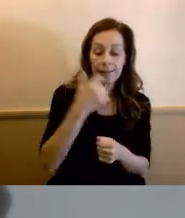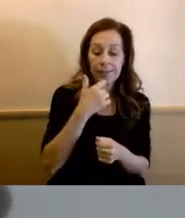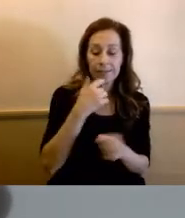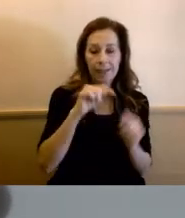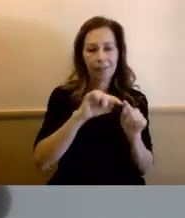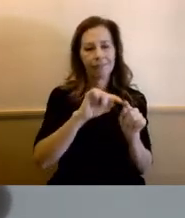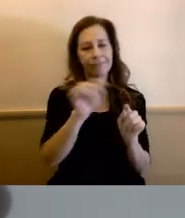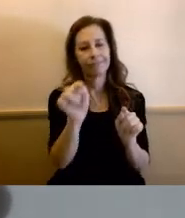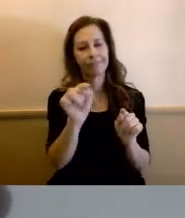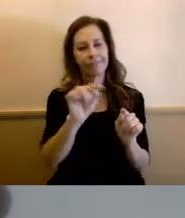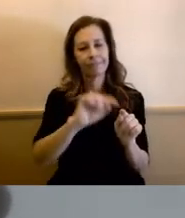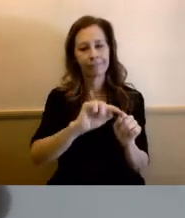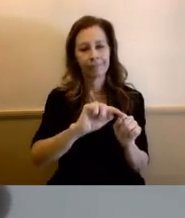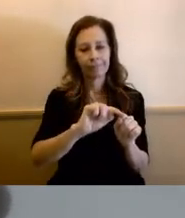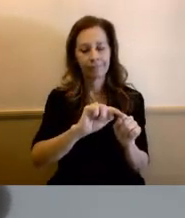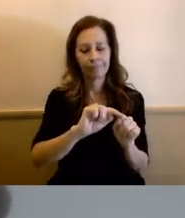is